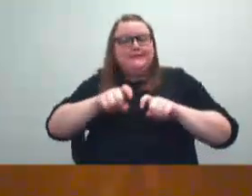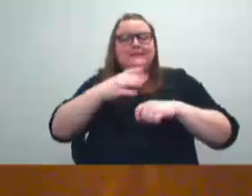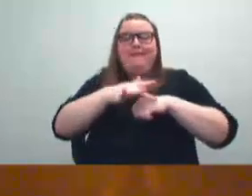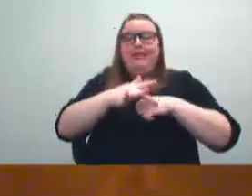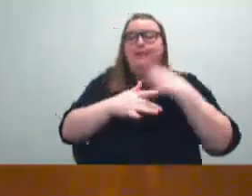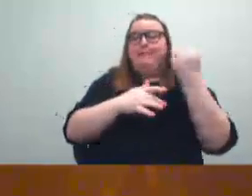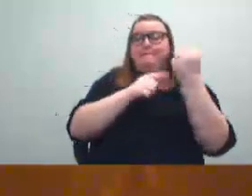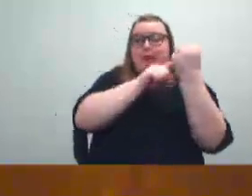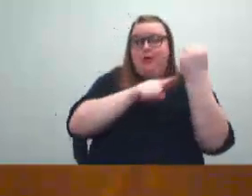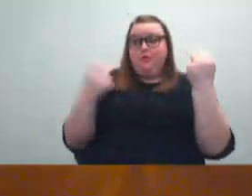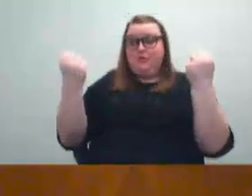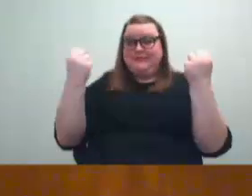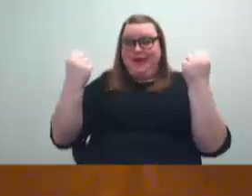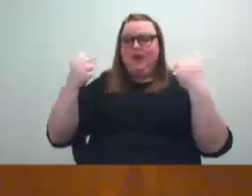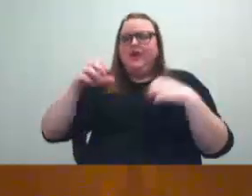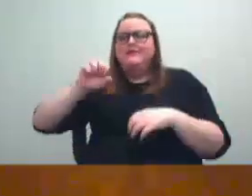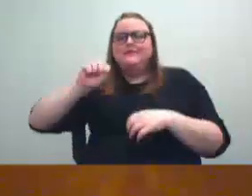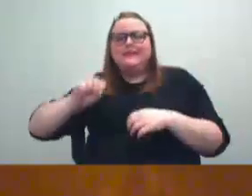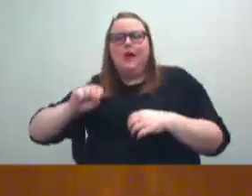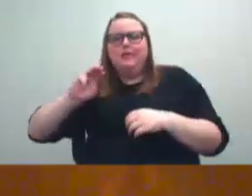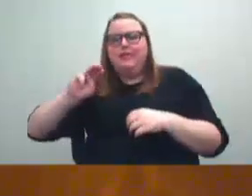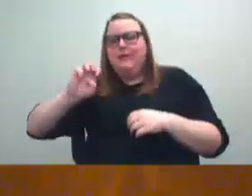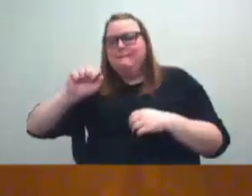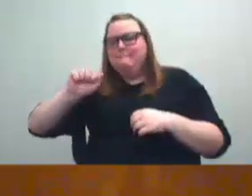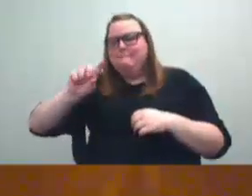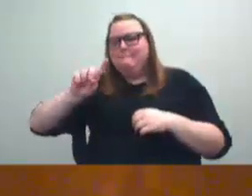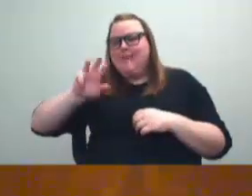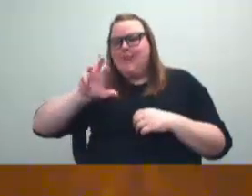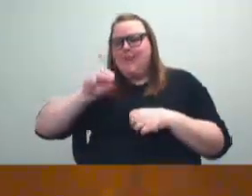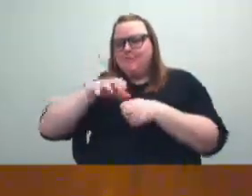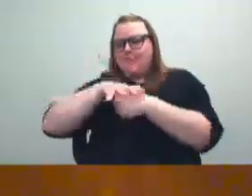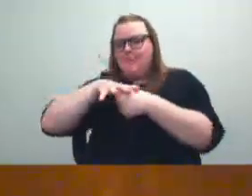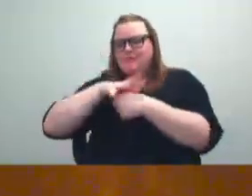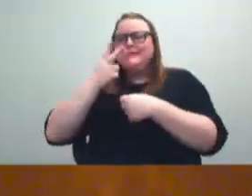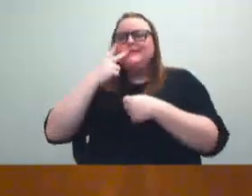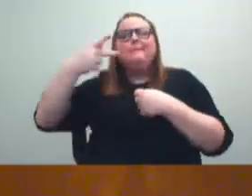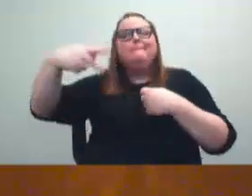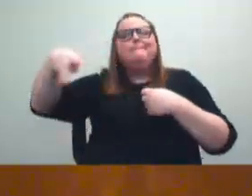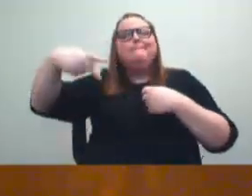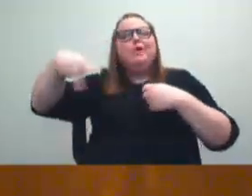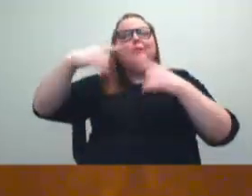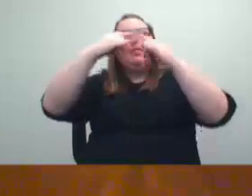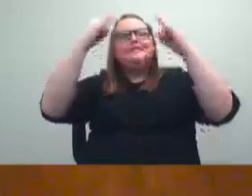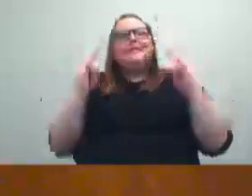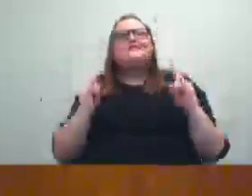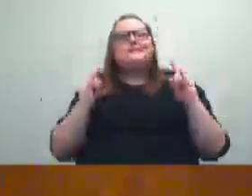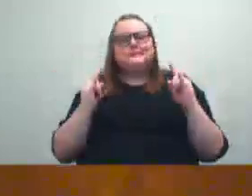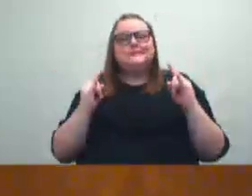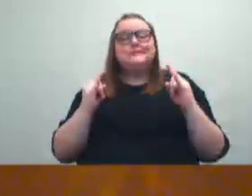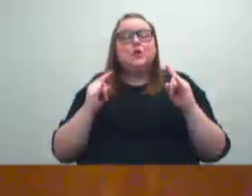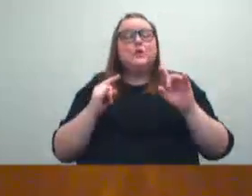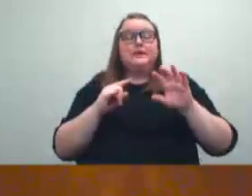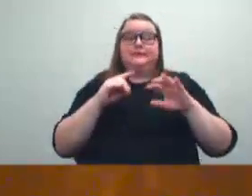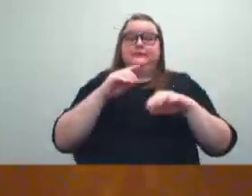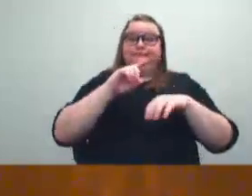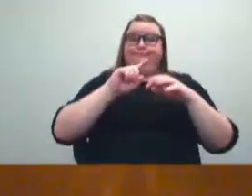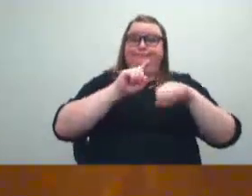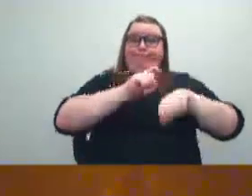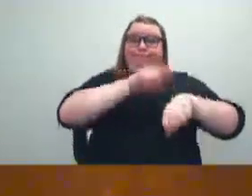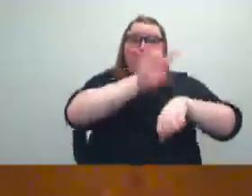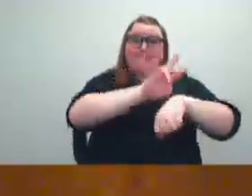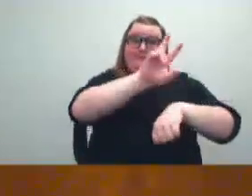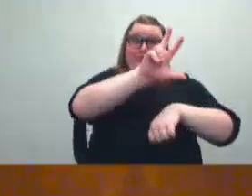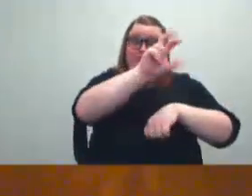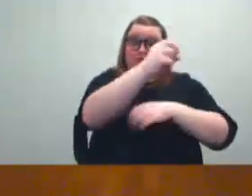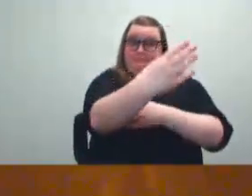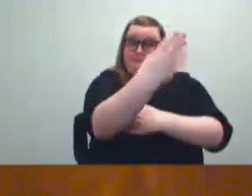Meadows location. You'll see purple tents out there. We're currently operating 7 a.m. to 2:30 p.m. Monday through Saturday, so continuing to